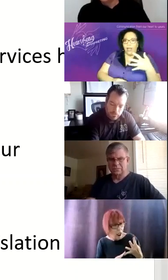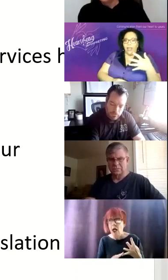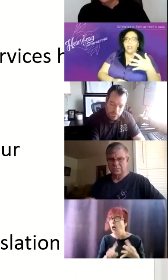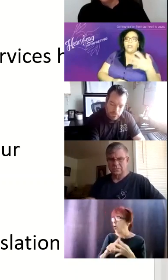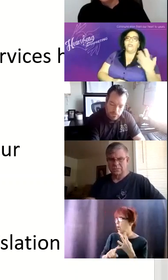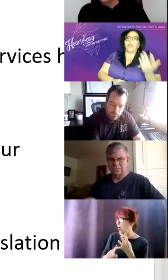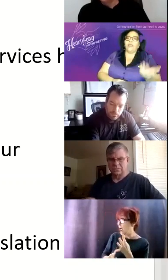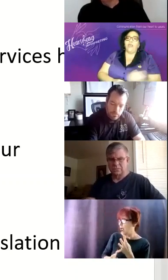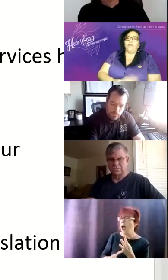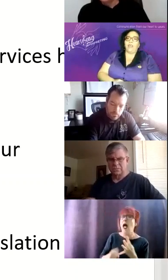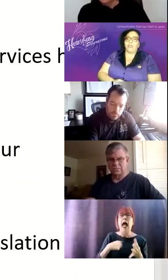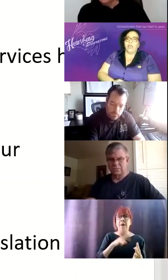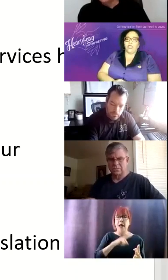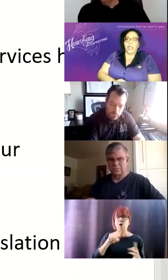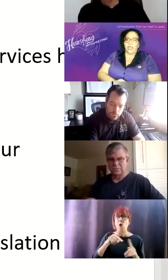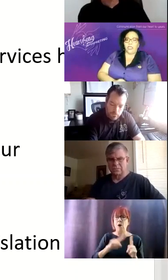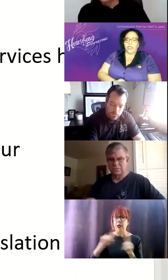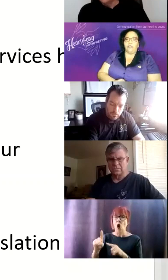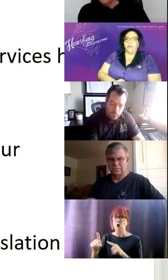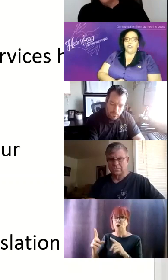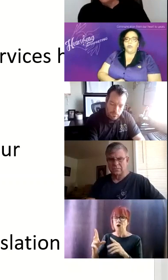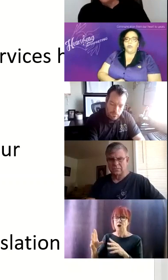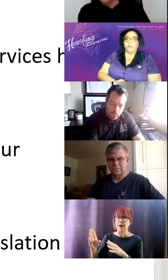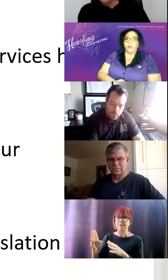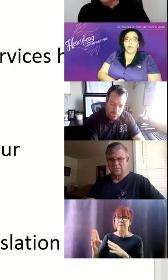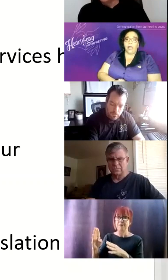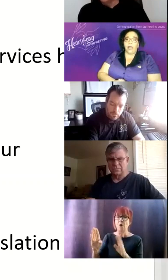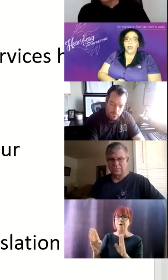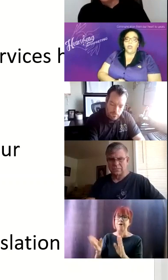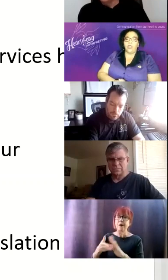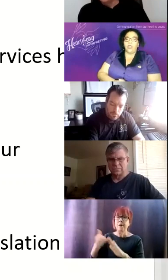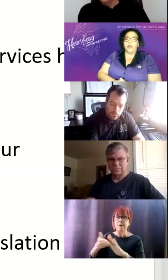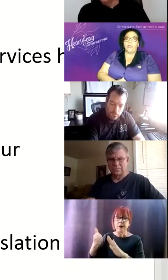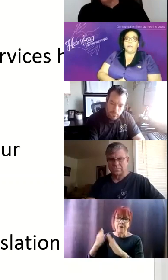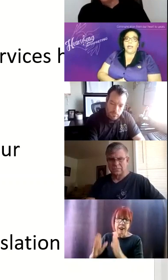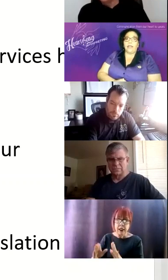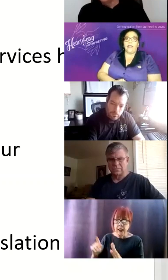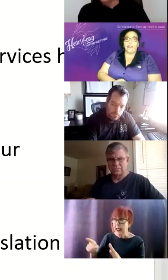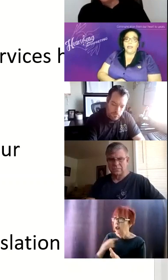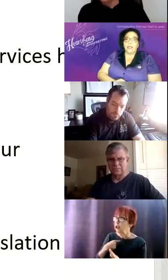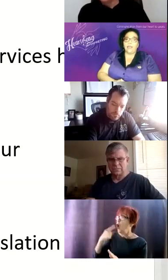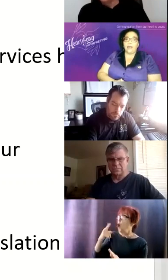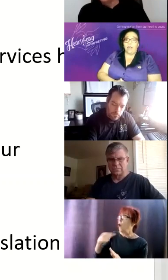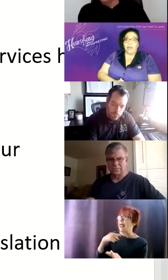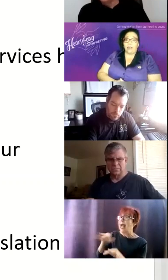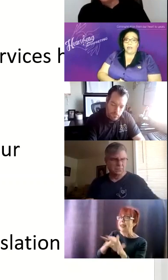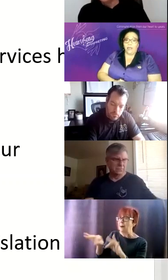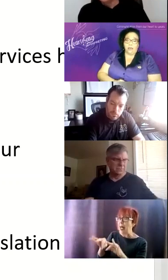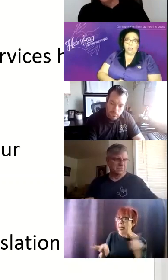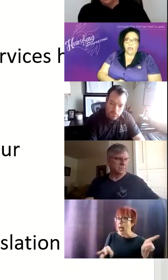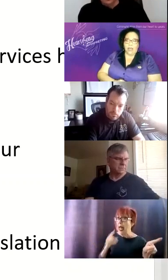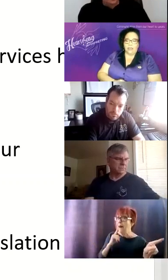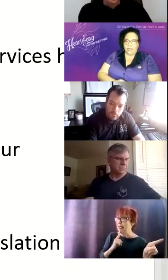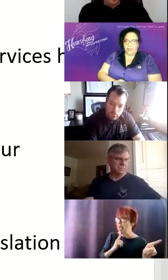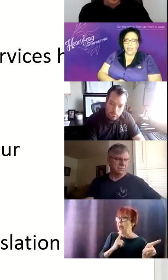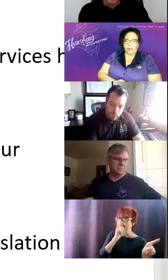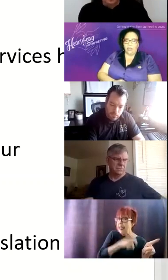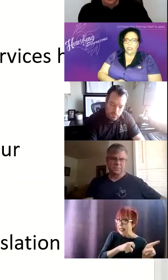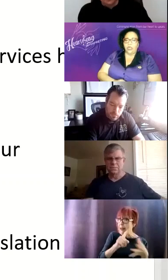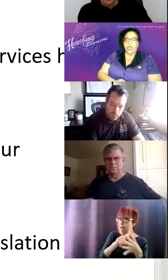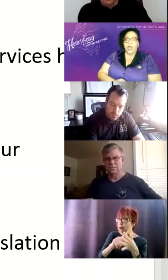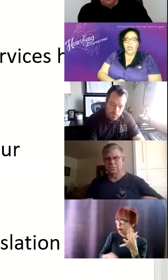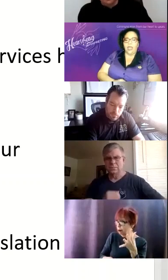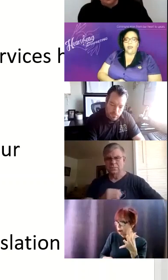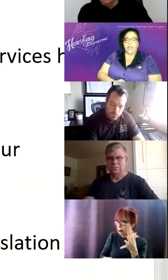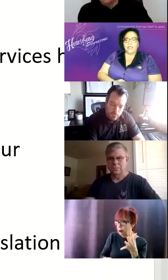why. So there's a lot of extra education to the community to explain the needs of accessing